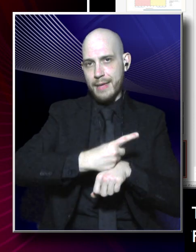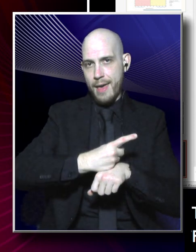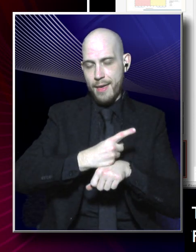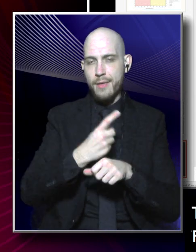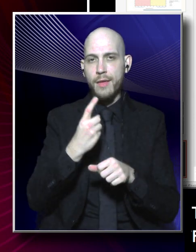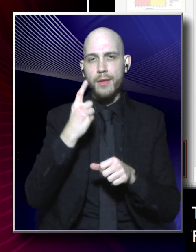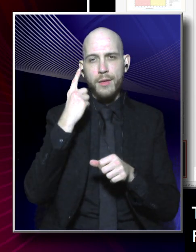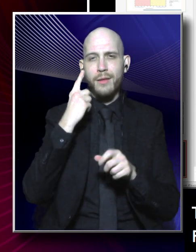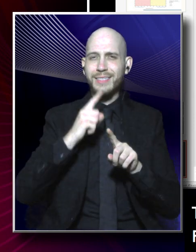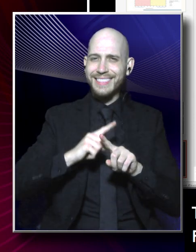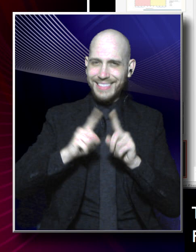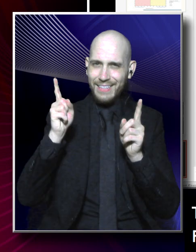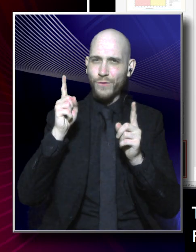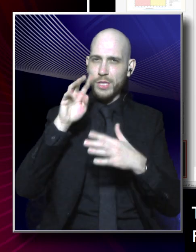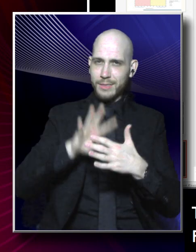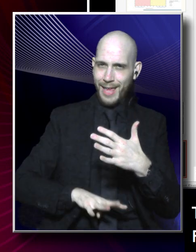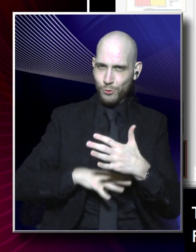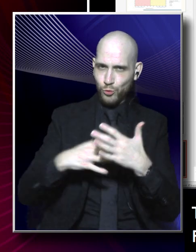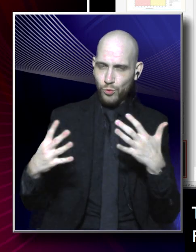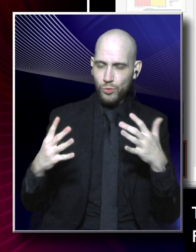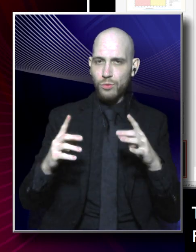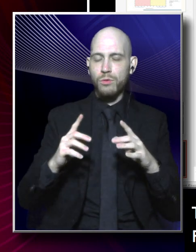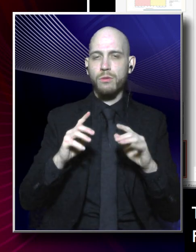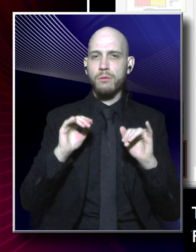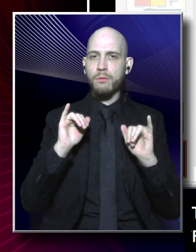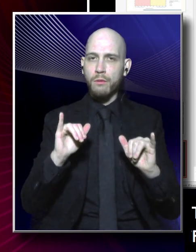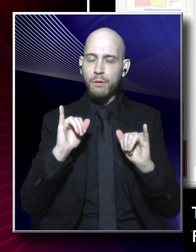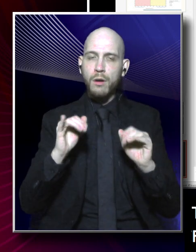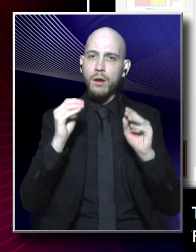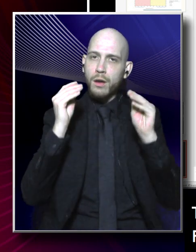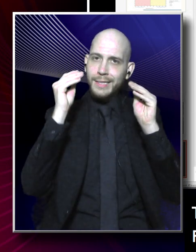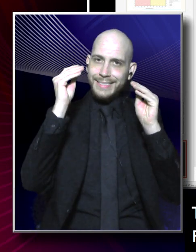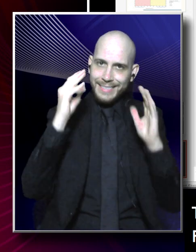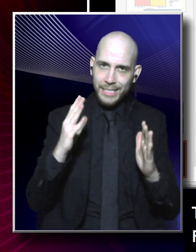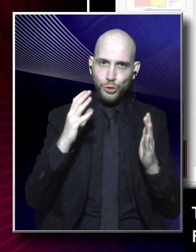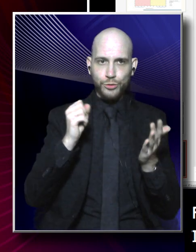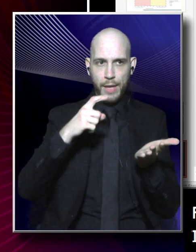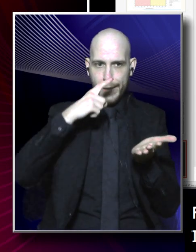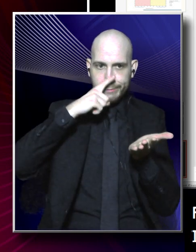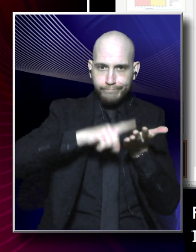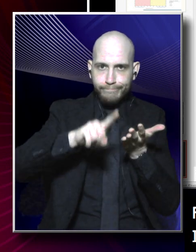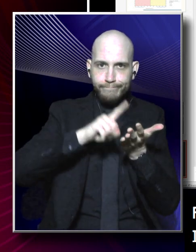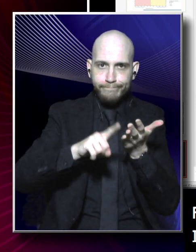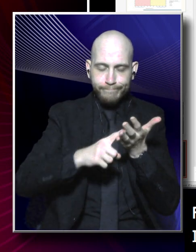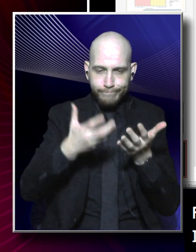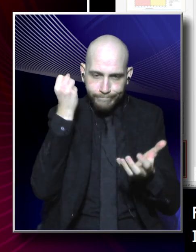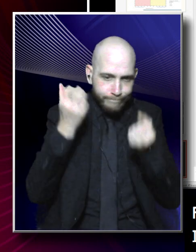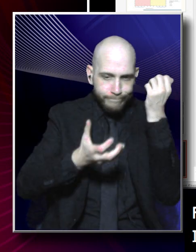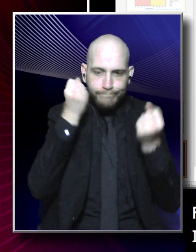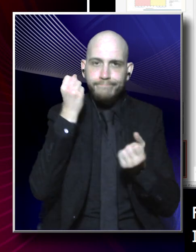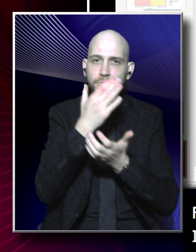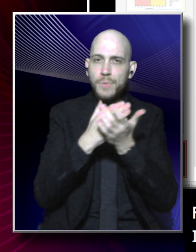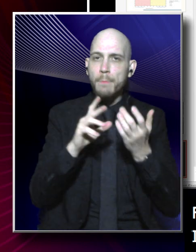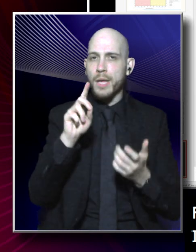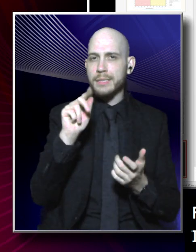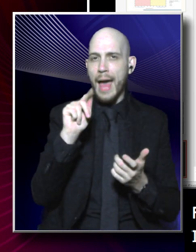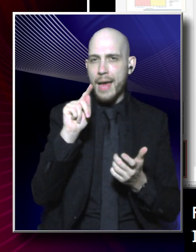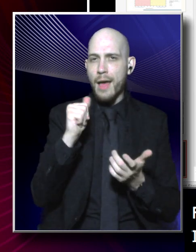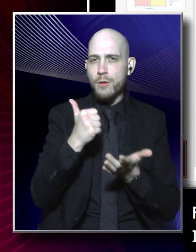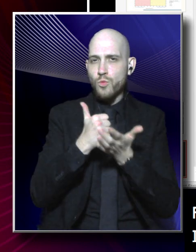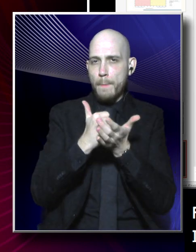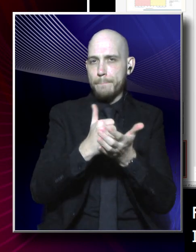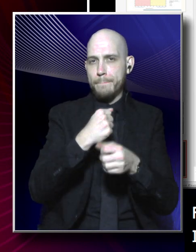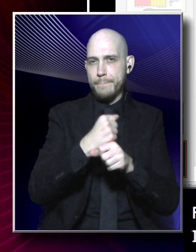interact with each other, to dig down into their data, and to make some changes. We have